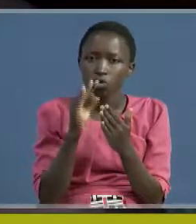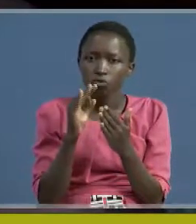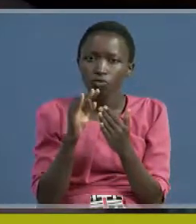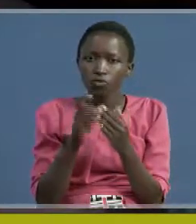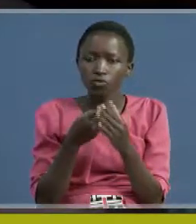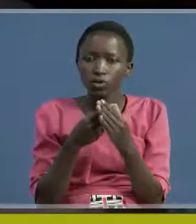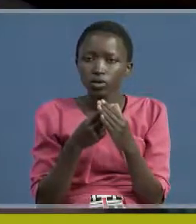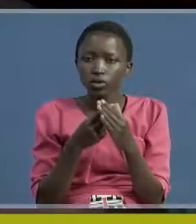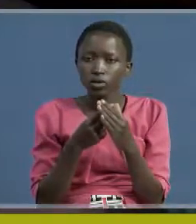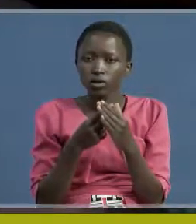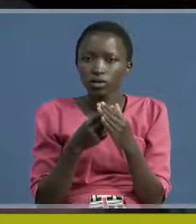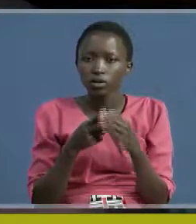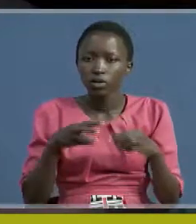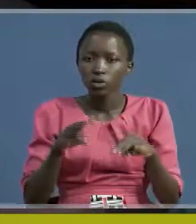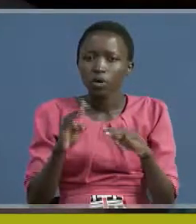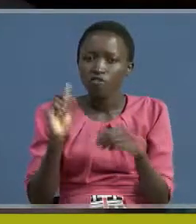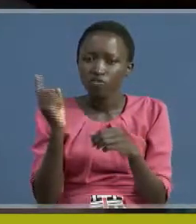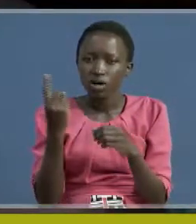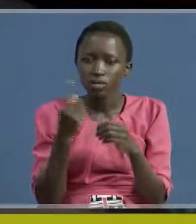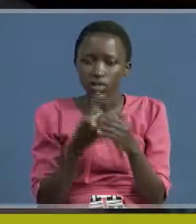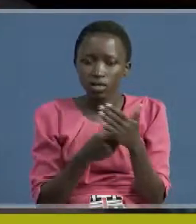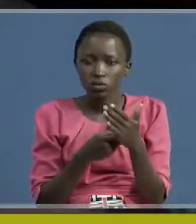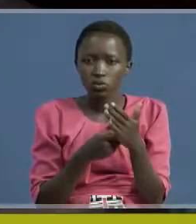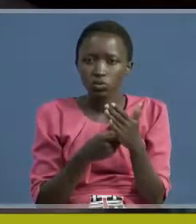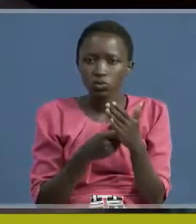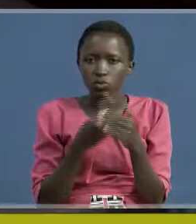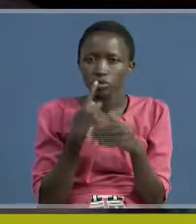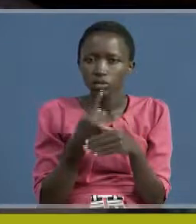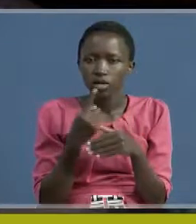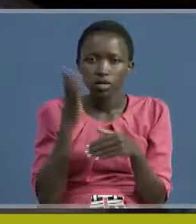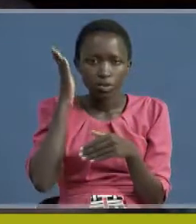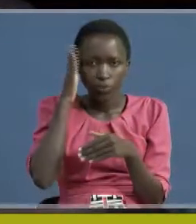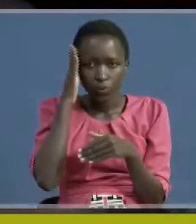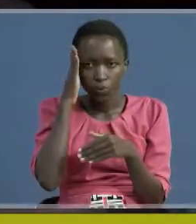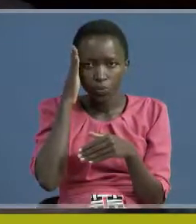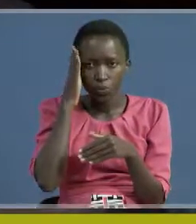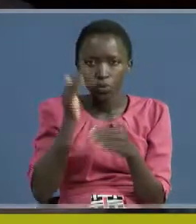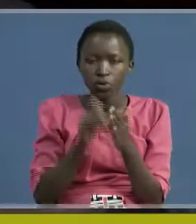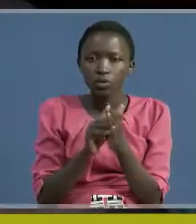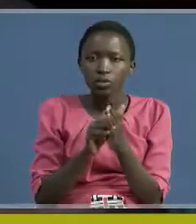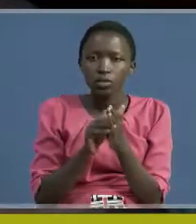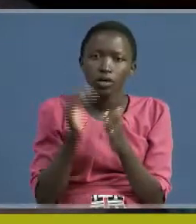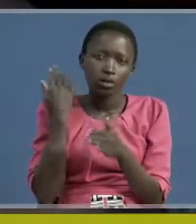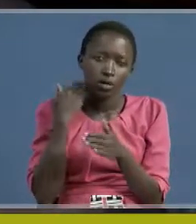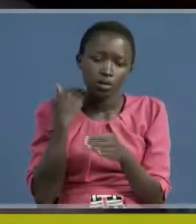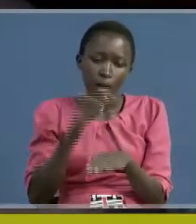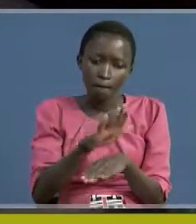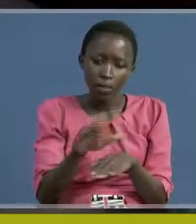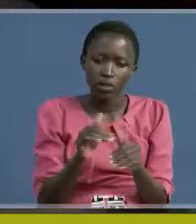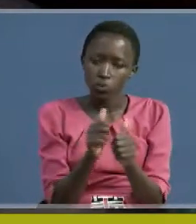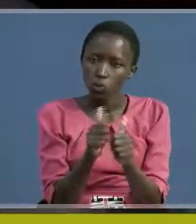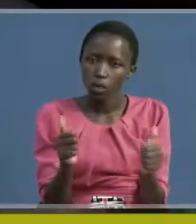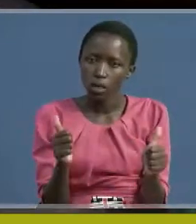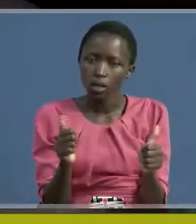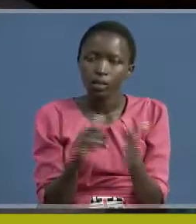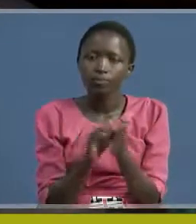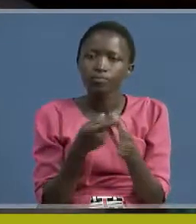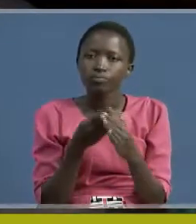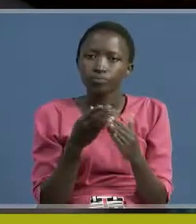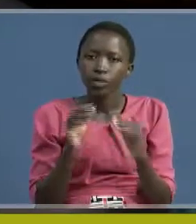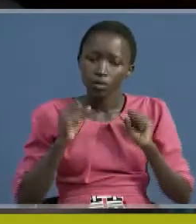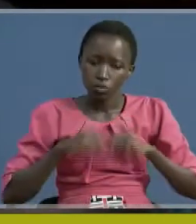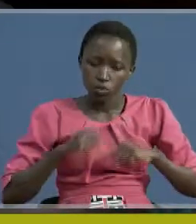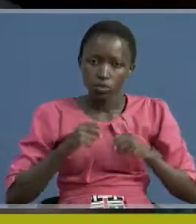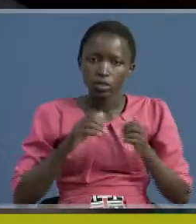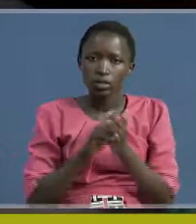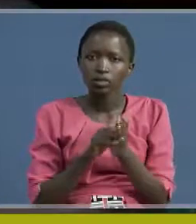parade. And since the first accused is alleged to know the scene of the crime very well, I find that there's a possibility